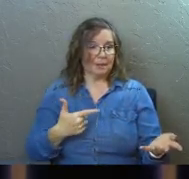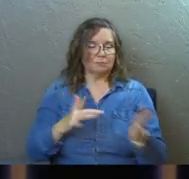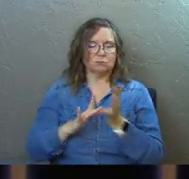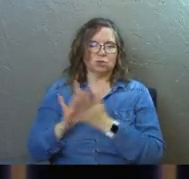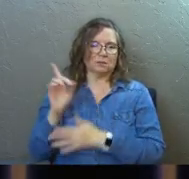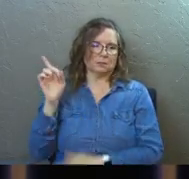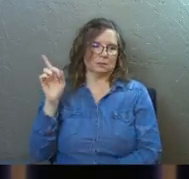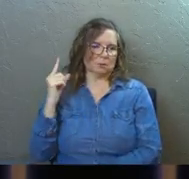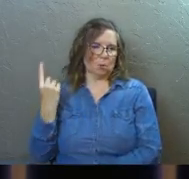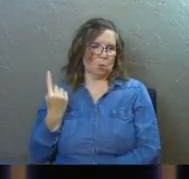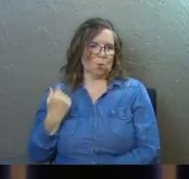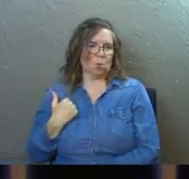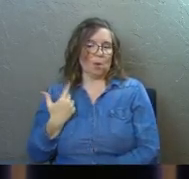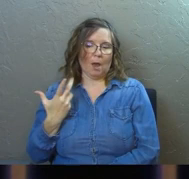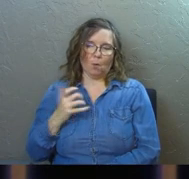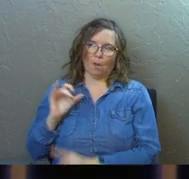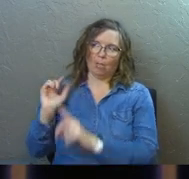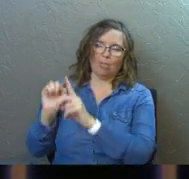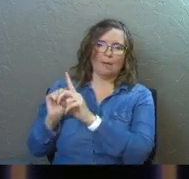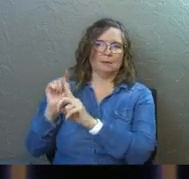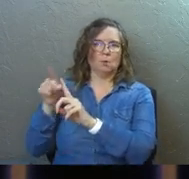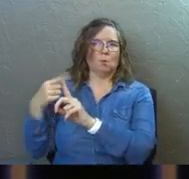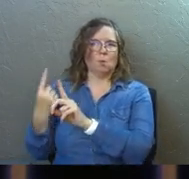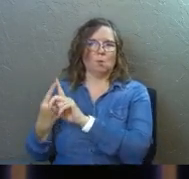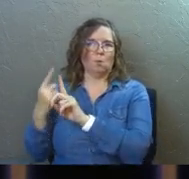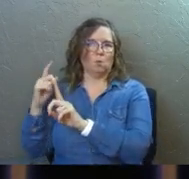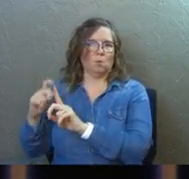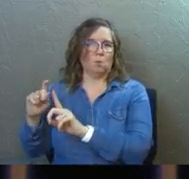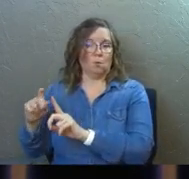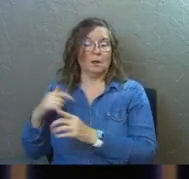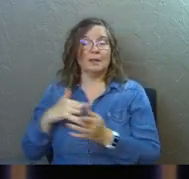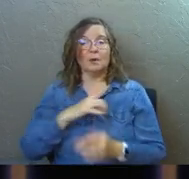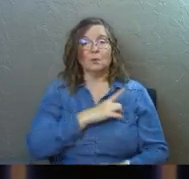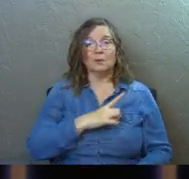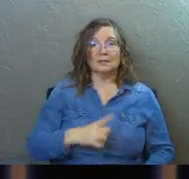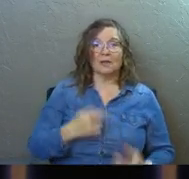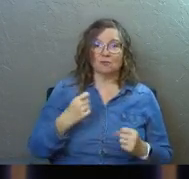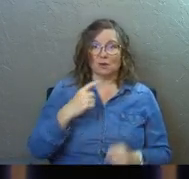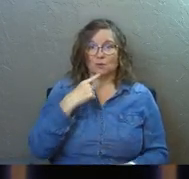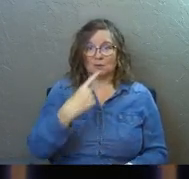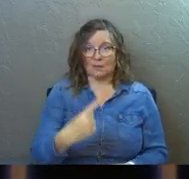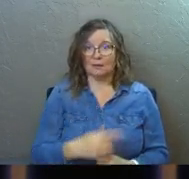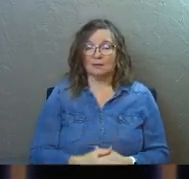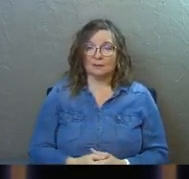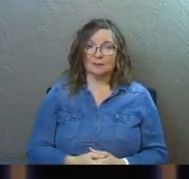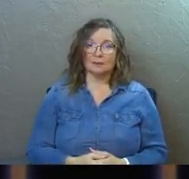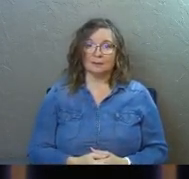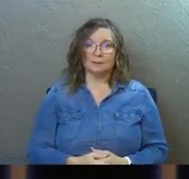You can have all of it. I just want this. And that's what David is trying to say here.